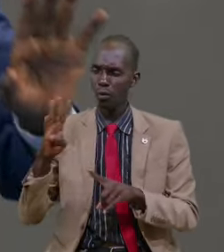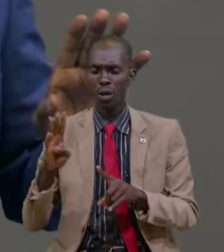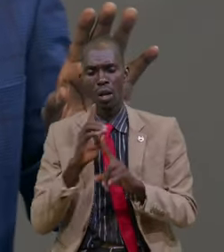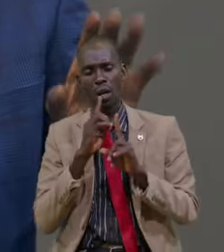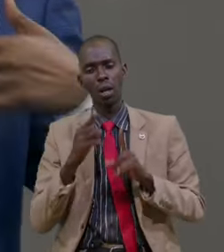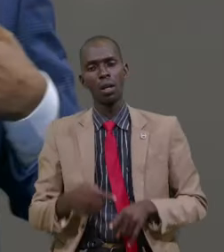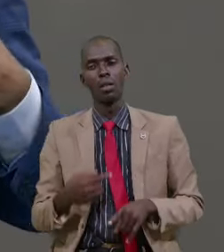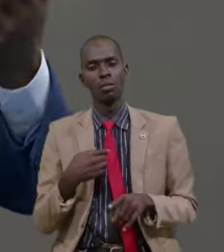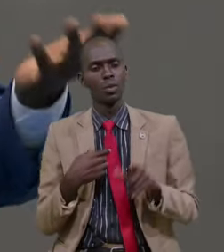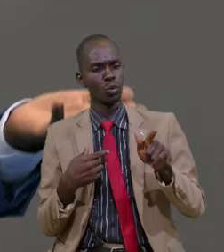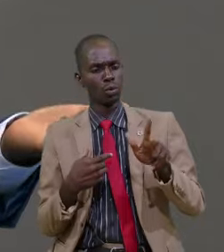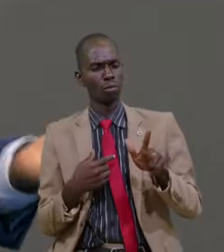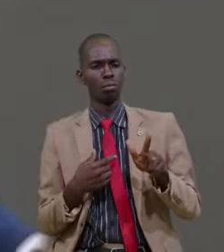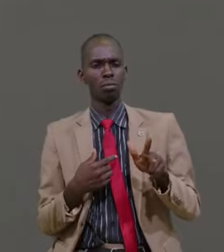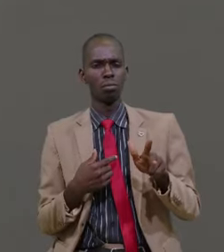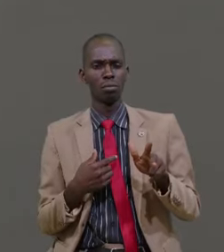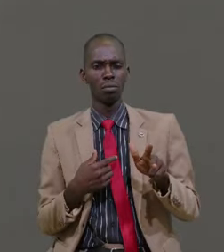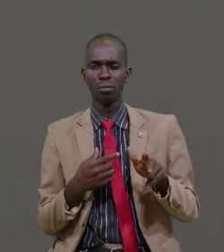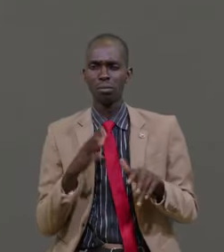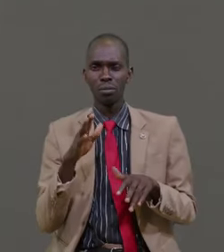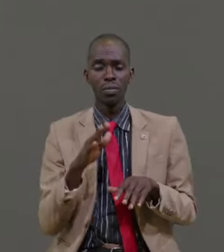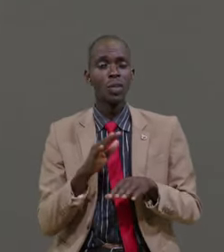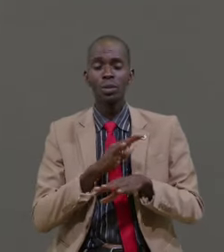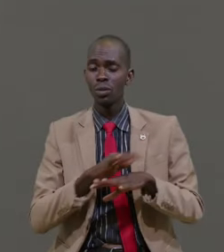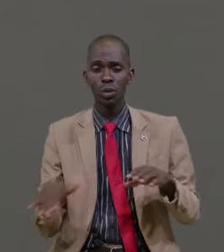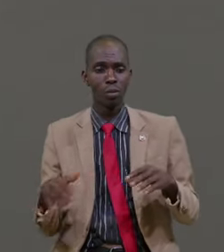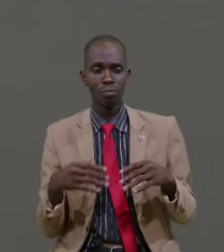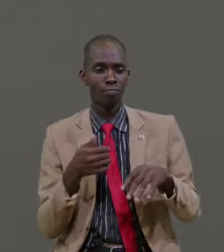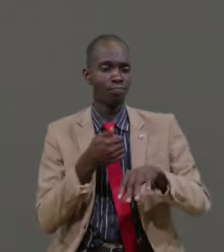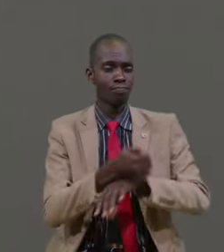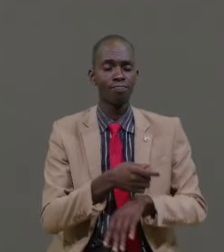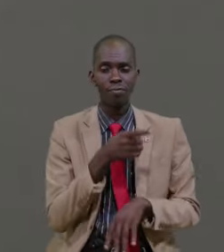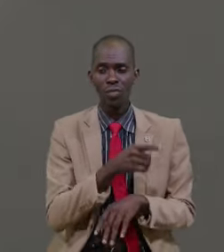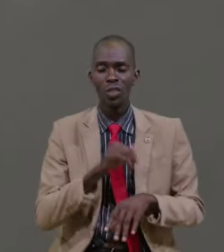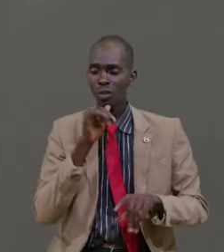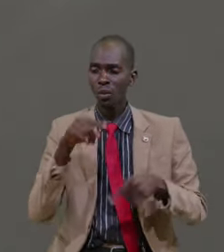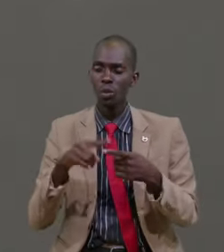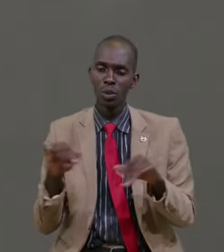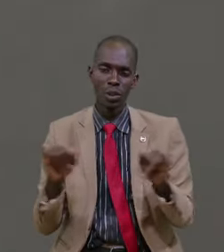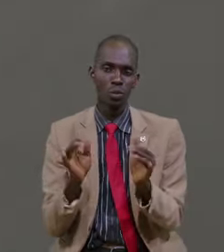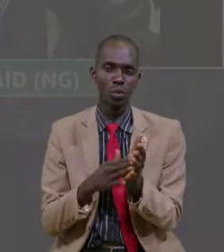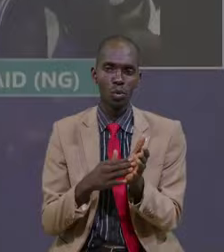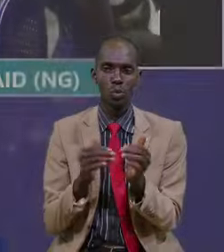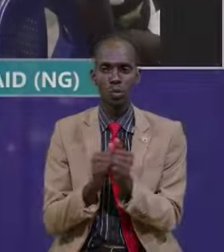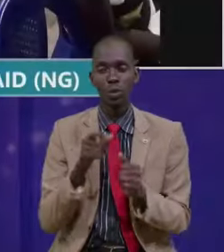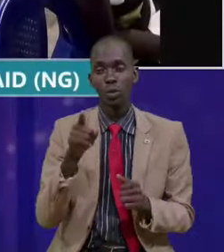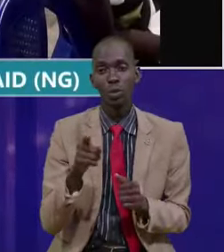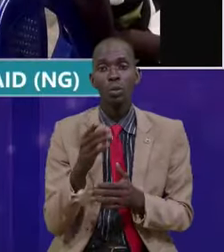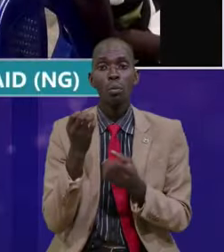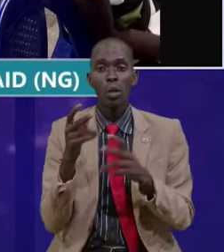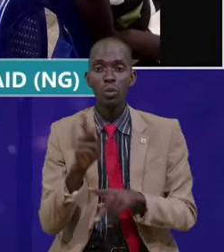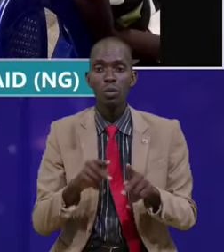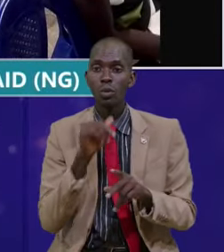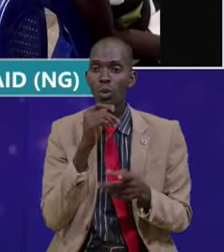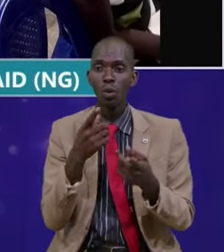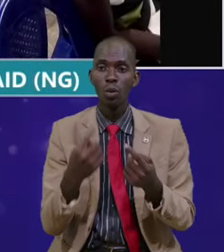Don't blame them. They didn't go to the school I went to. There are many people who have not come to the school of the Bible. Any